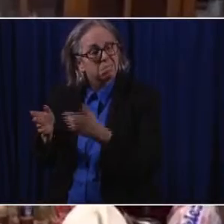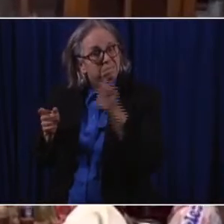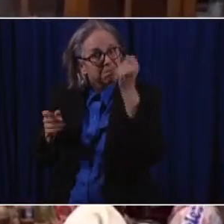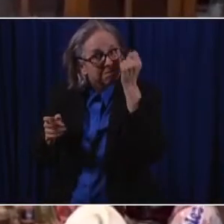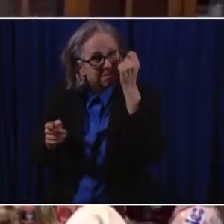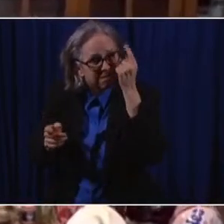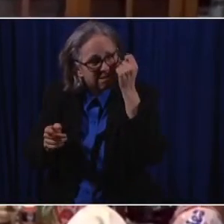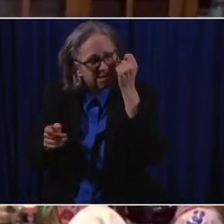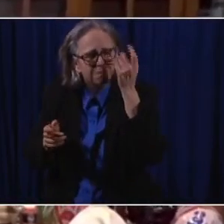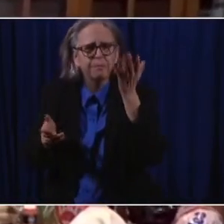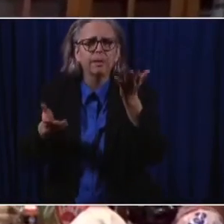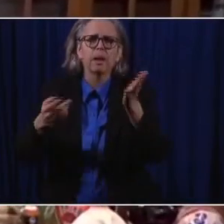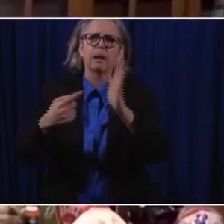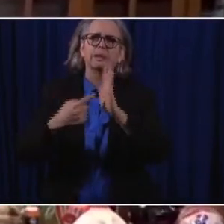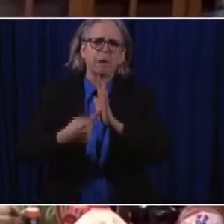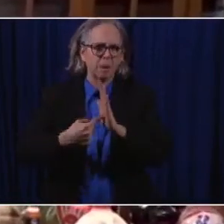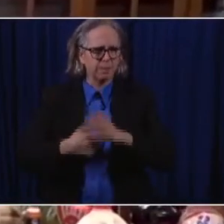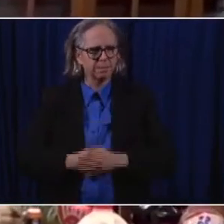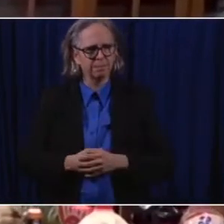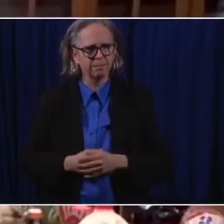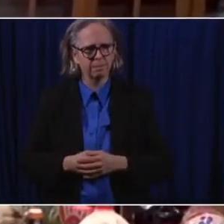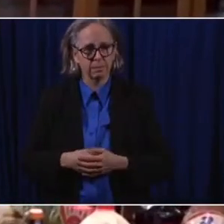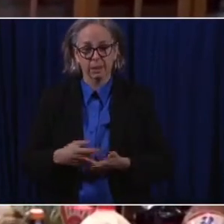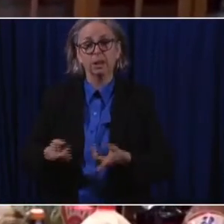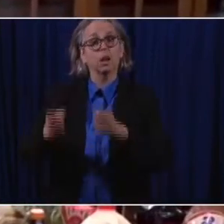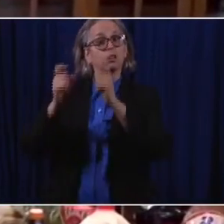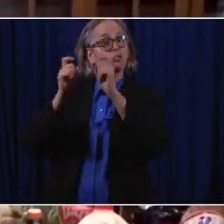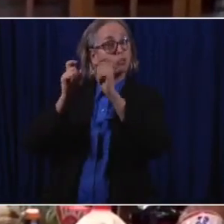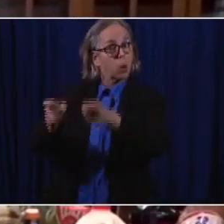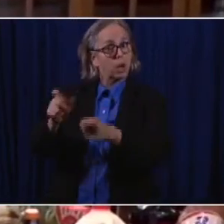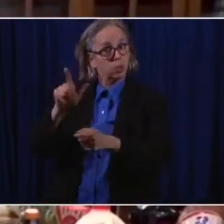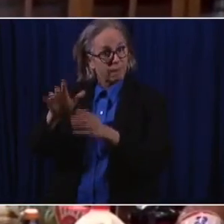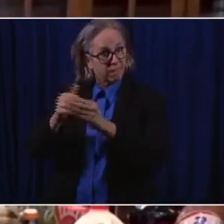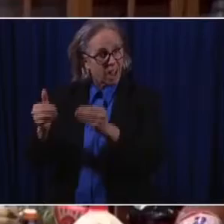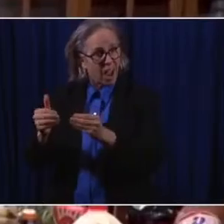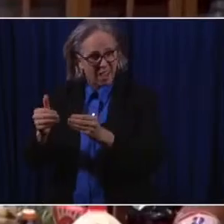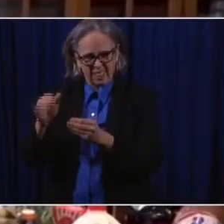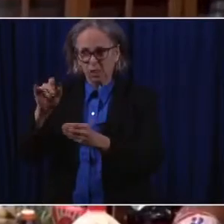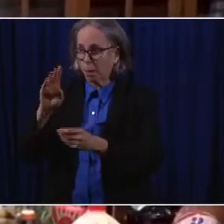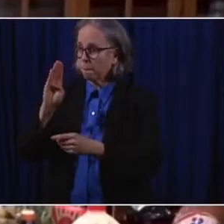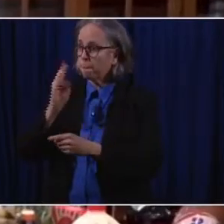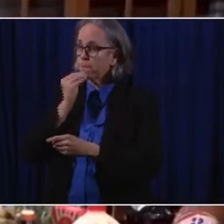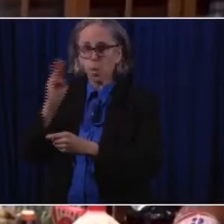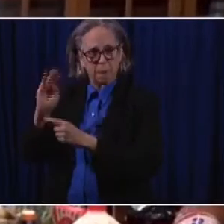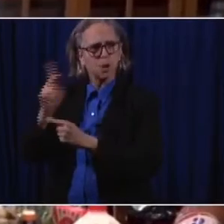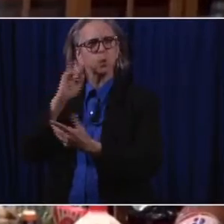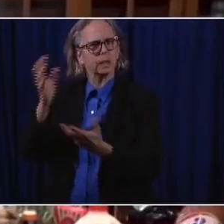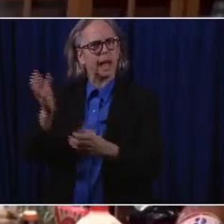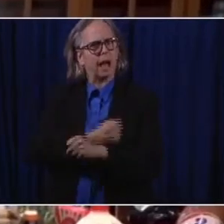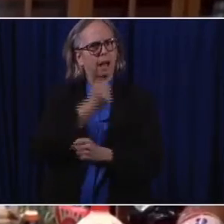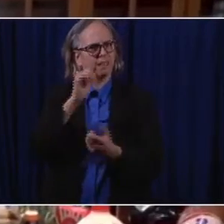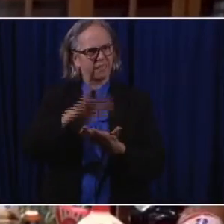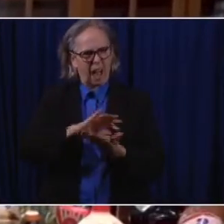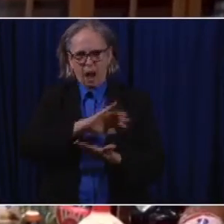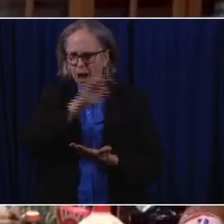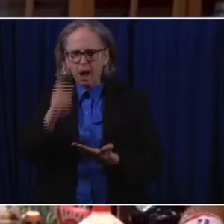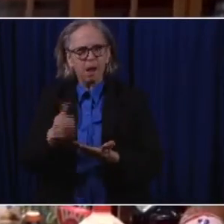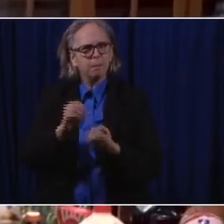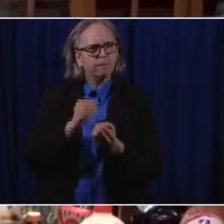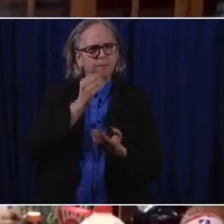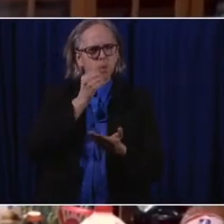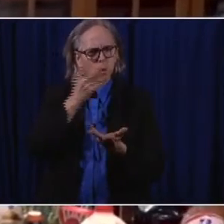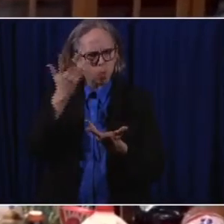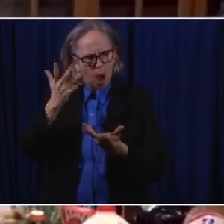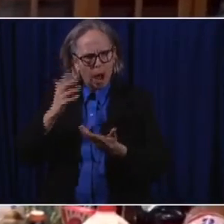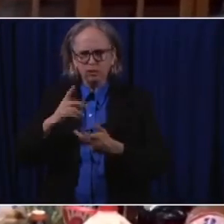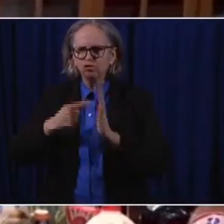this is what $25 donation provides to a local food bank, because they have relationships with farmers and grocery stores.